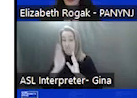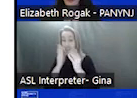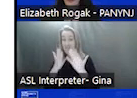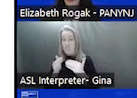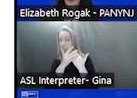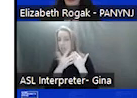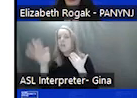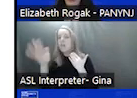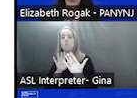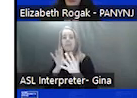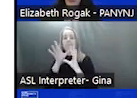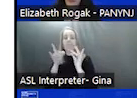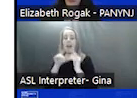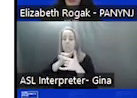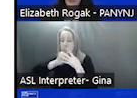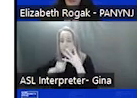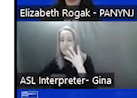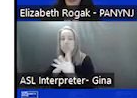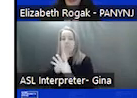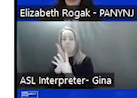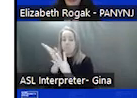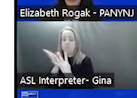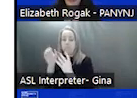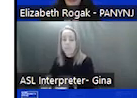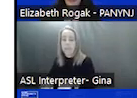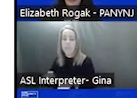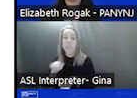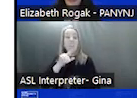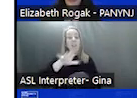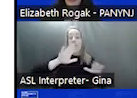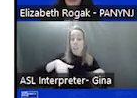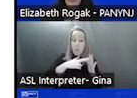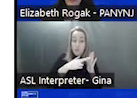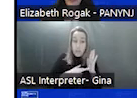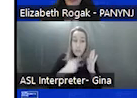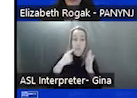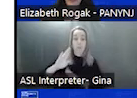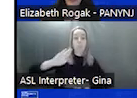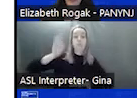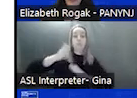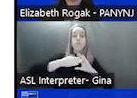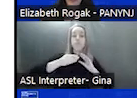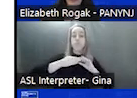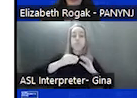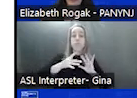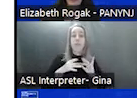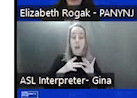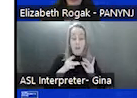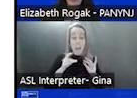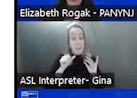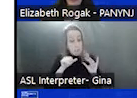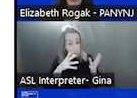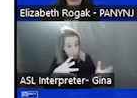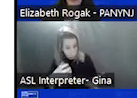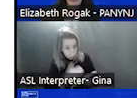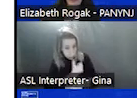not already registered to make a public statement and would like to, please use the Zoom Q&A function to make that request. Each